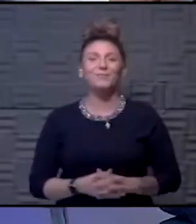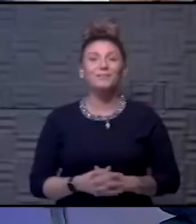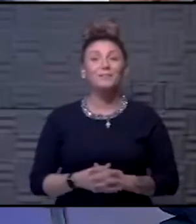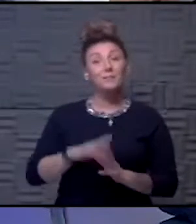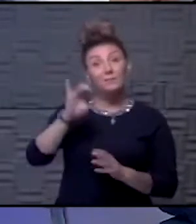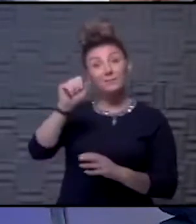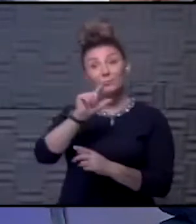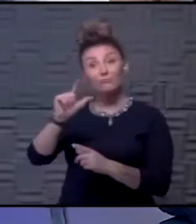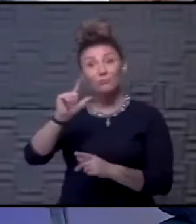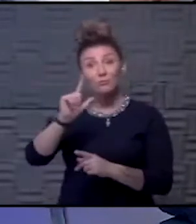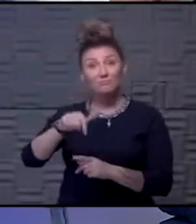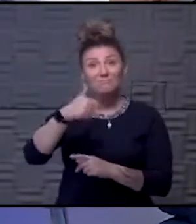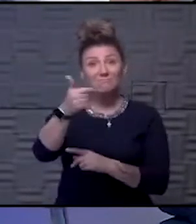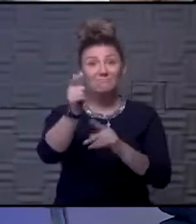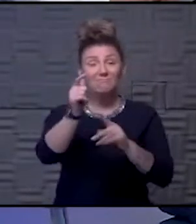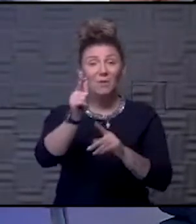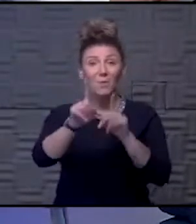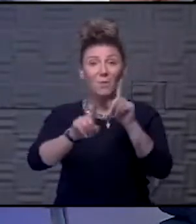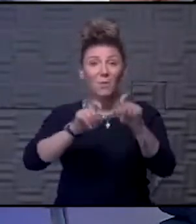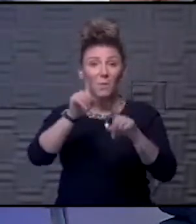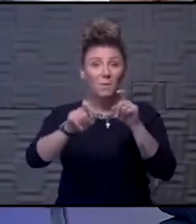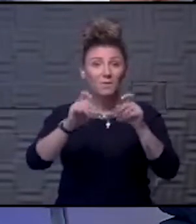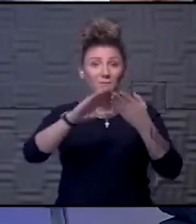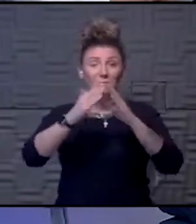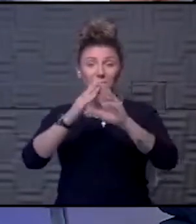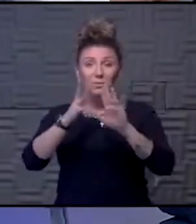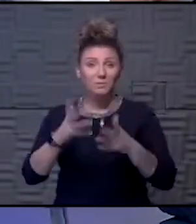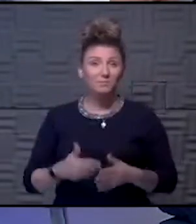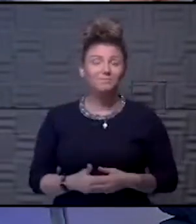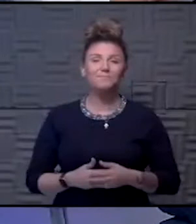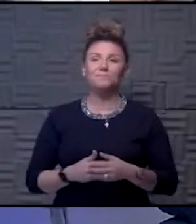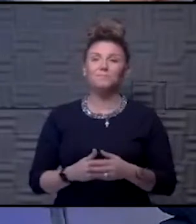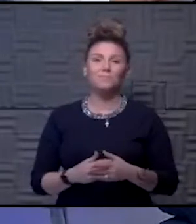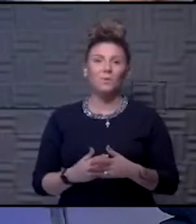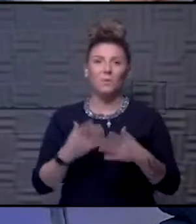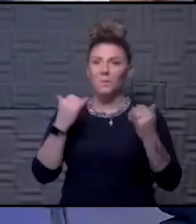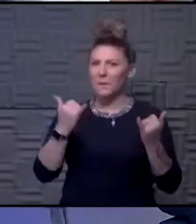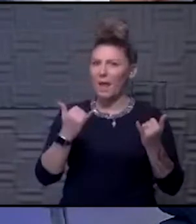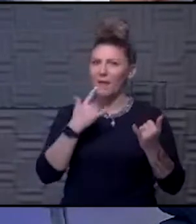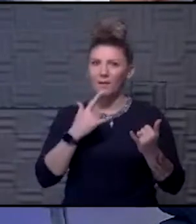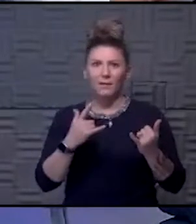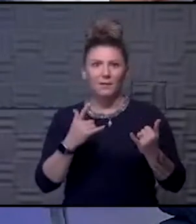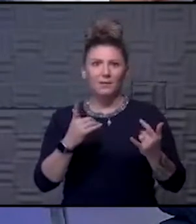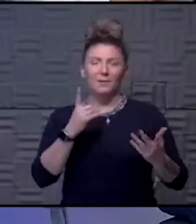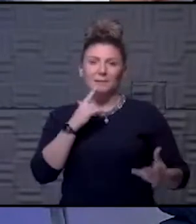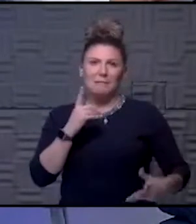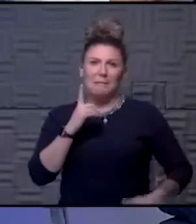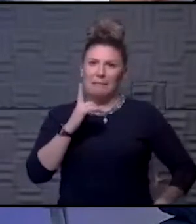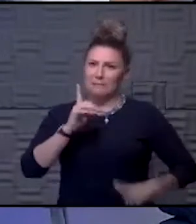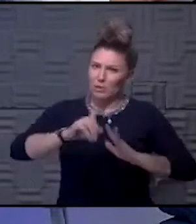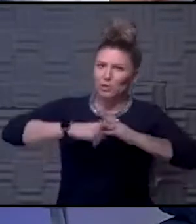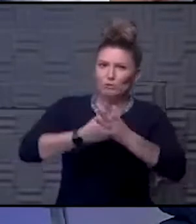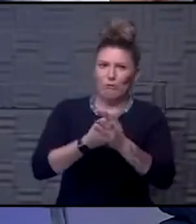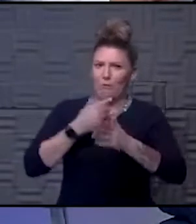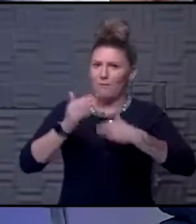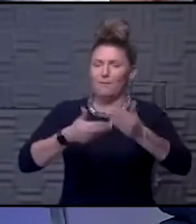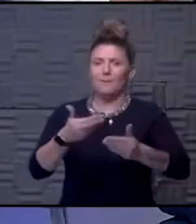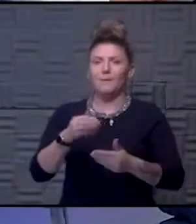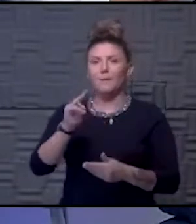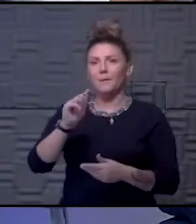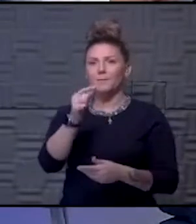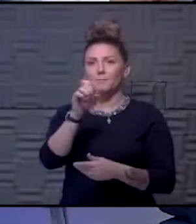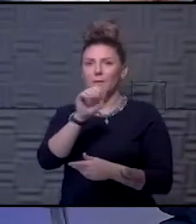some questions from the community this morning. Well, I might as well go right in with the going hot, right? Let's go in hard and hot. Miguel's got a